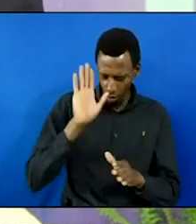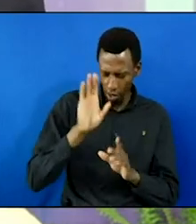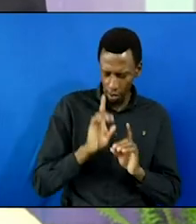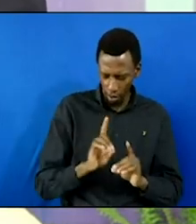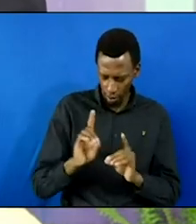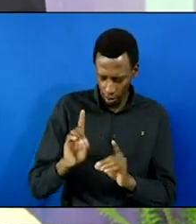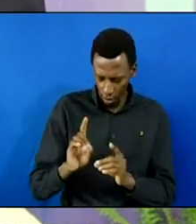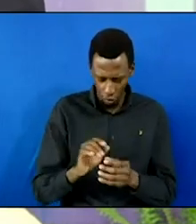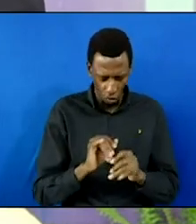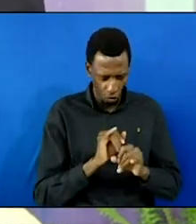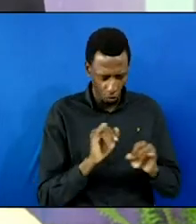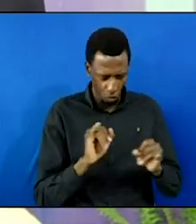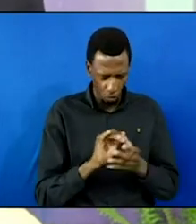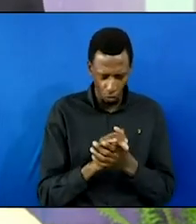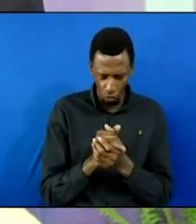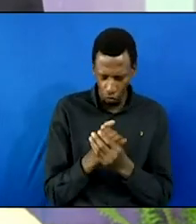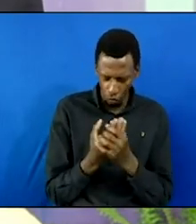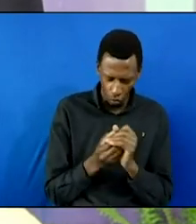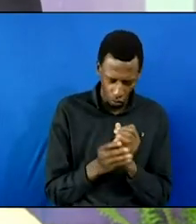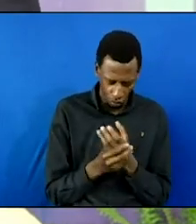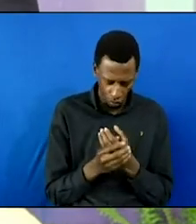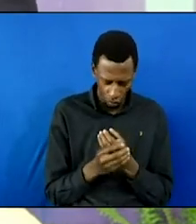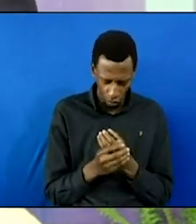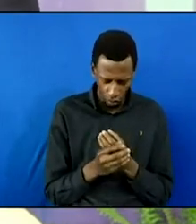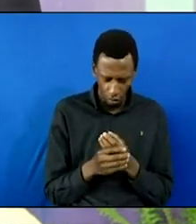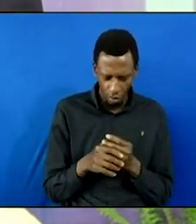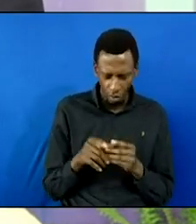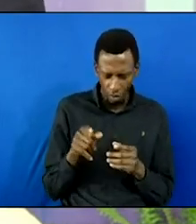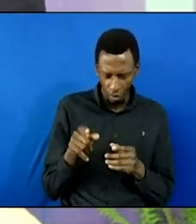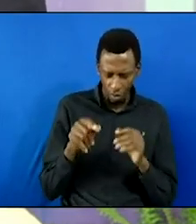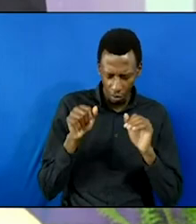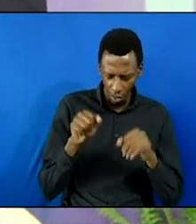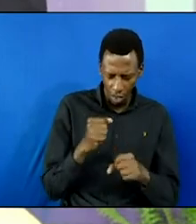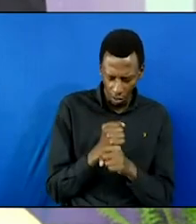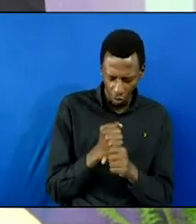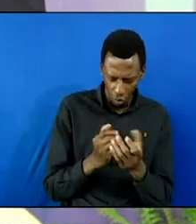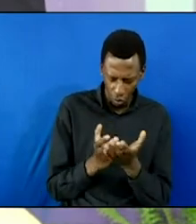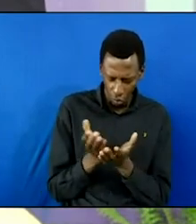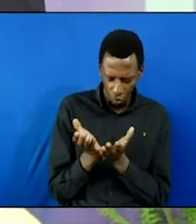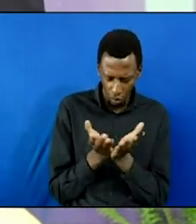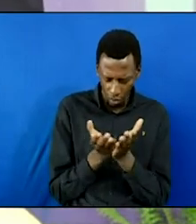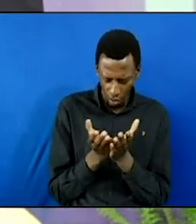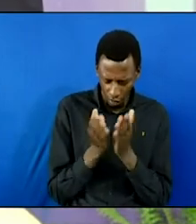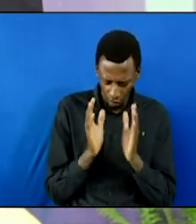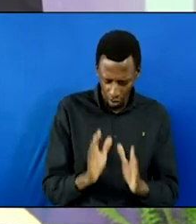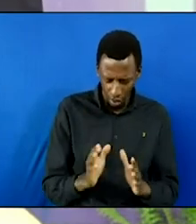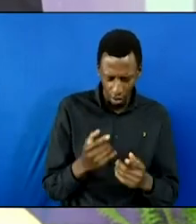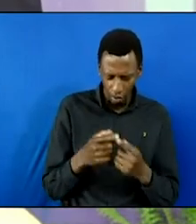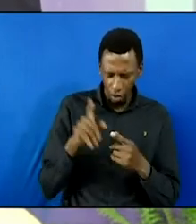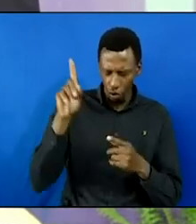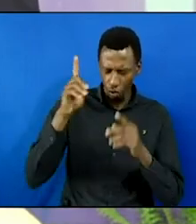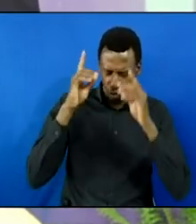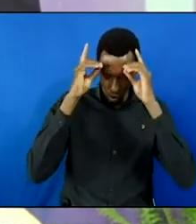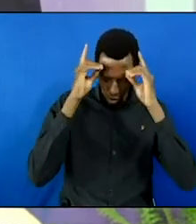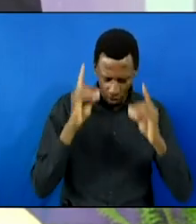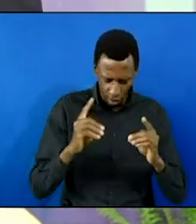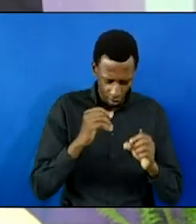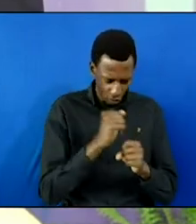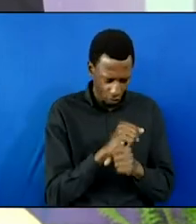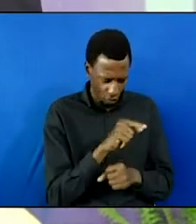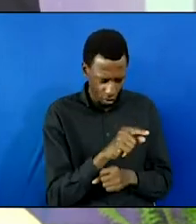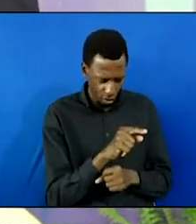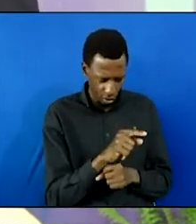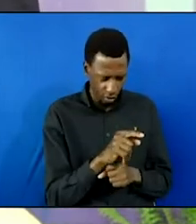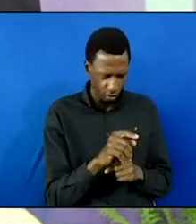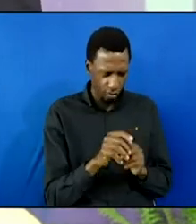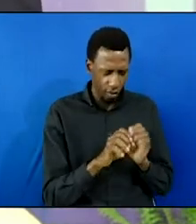a tradition, it would have been done by a servant, but you decided to do it to give them an example